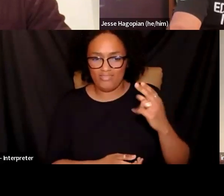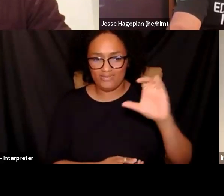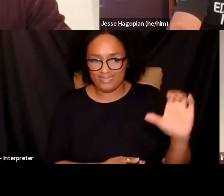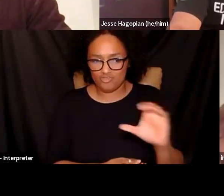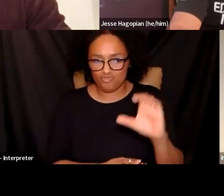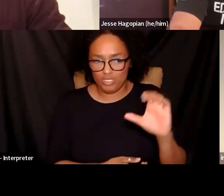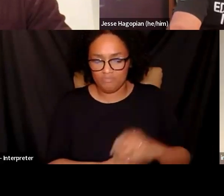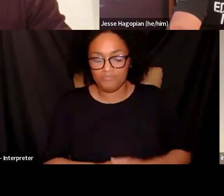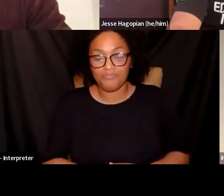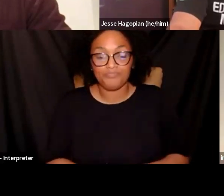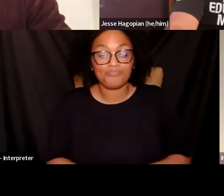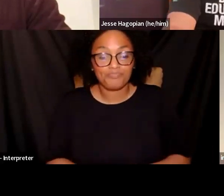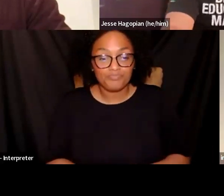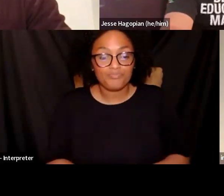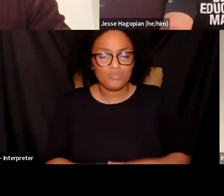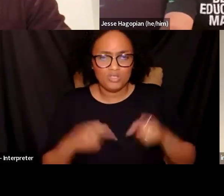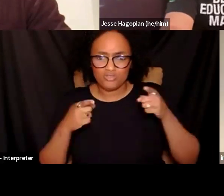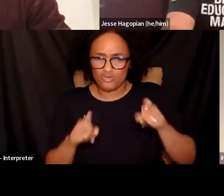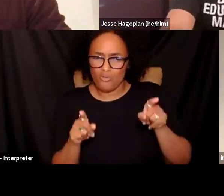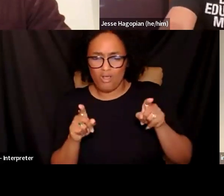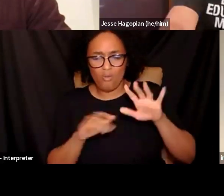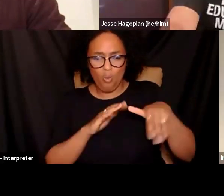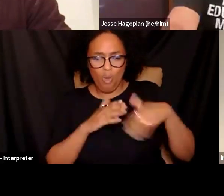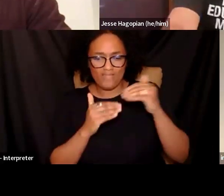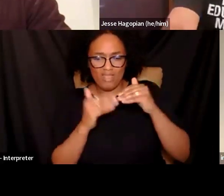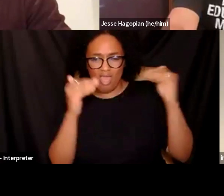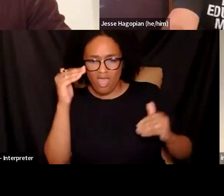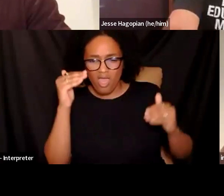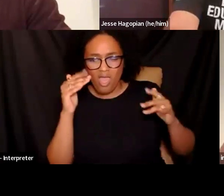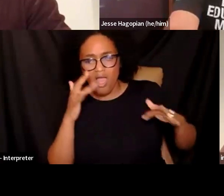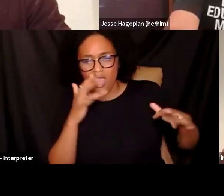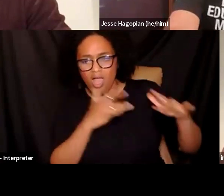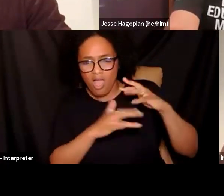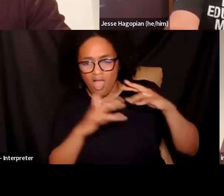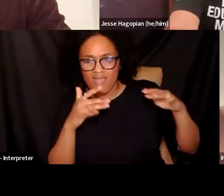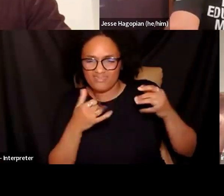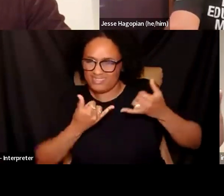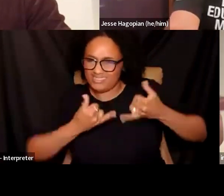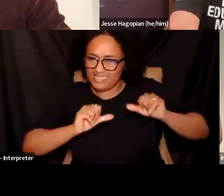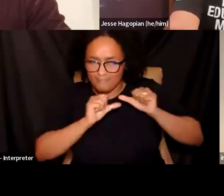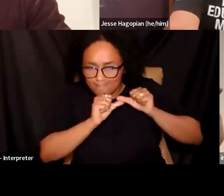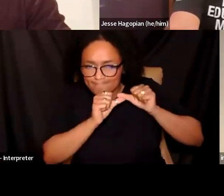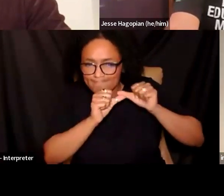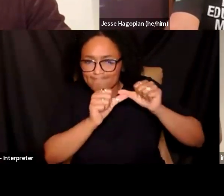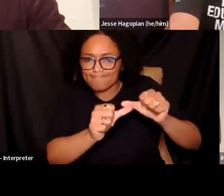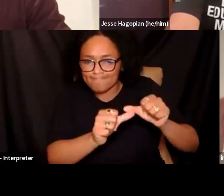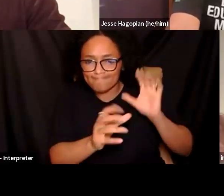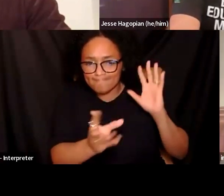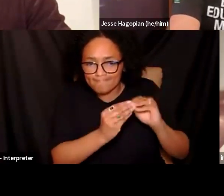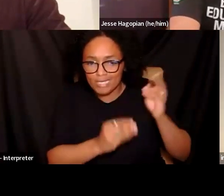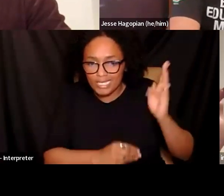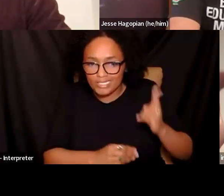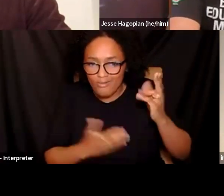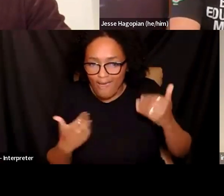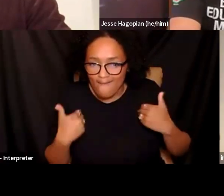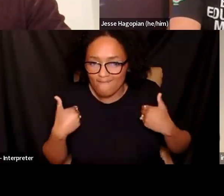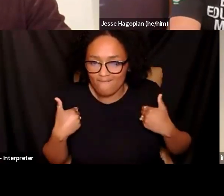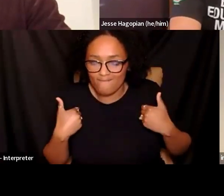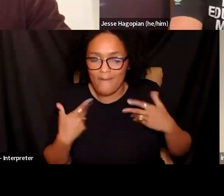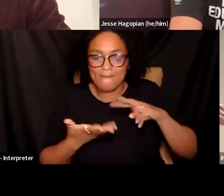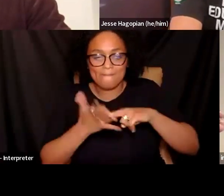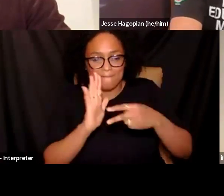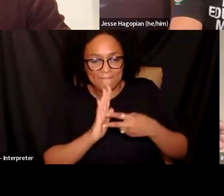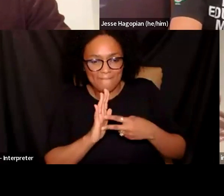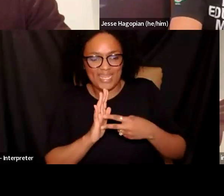In the midst of all this inequality. So there's just this. So it lends itself to lots of